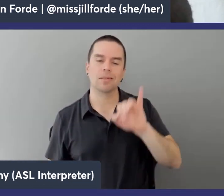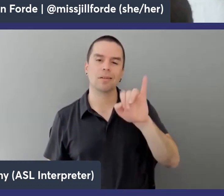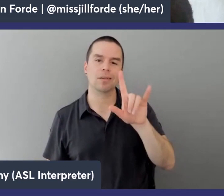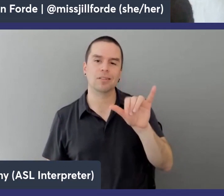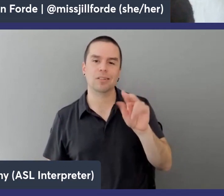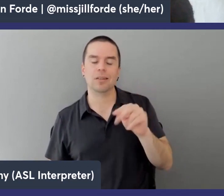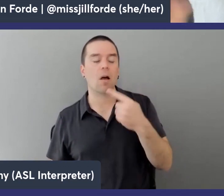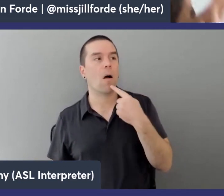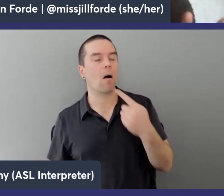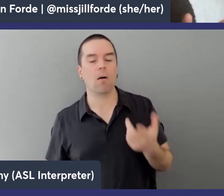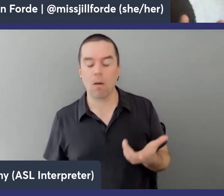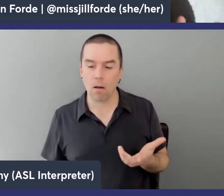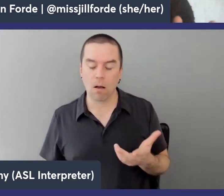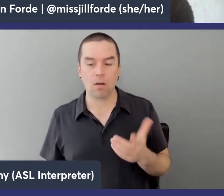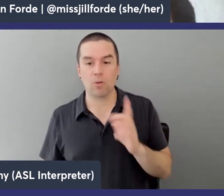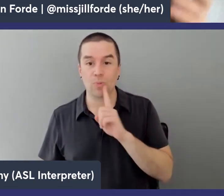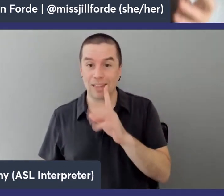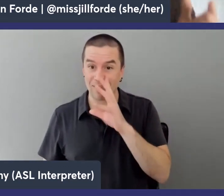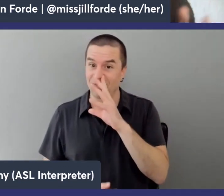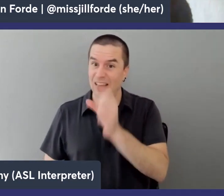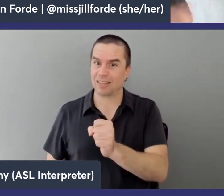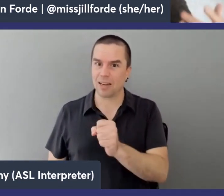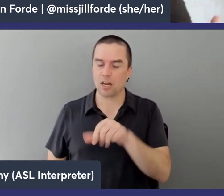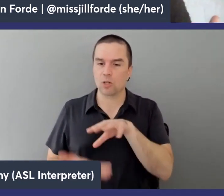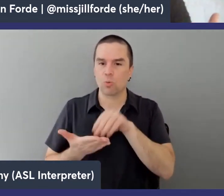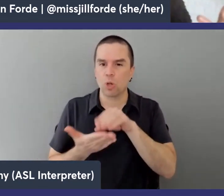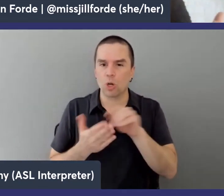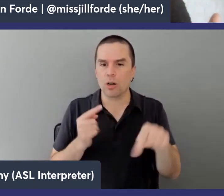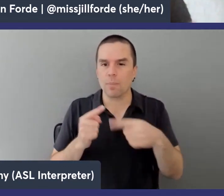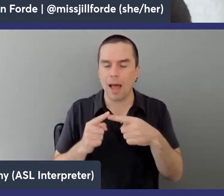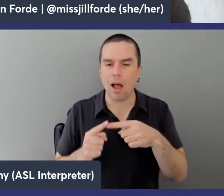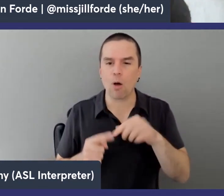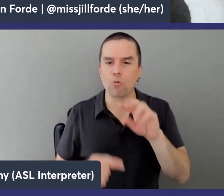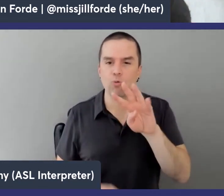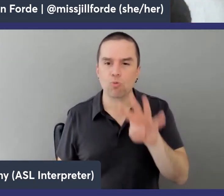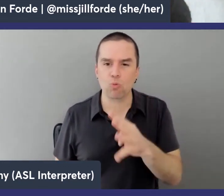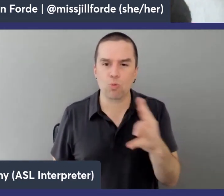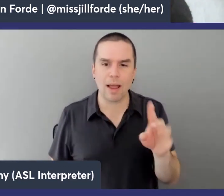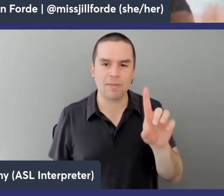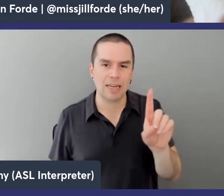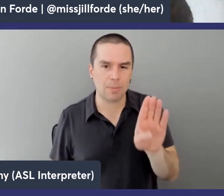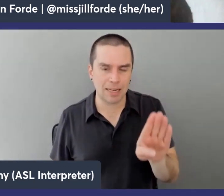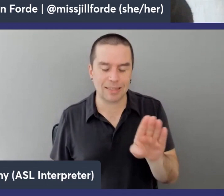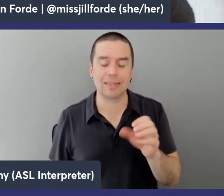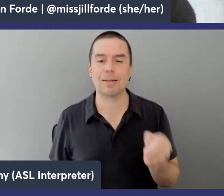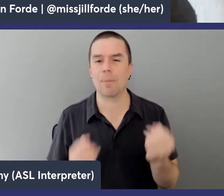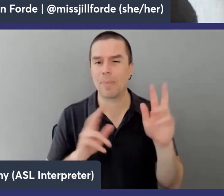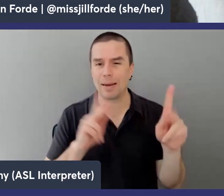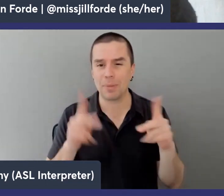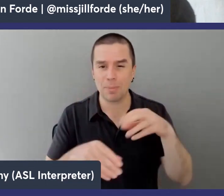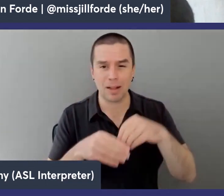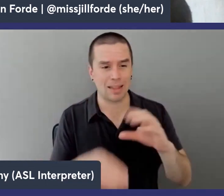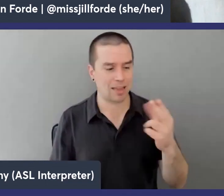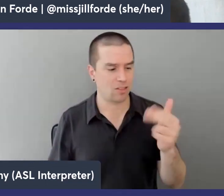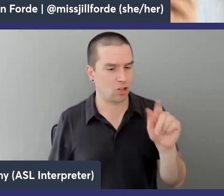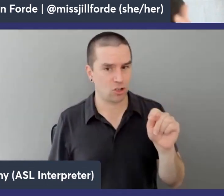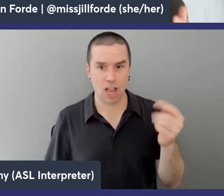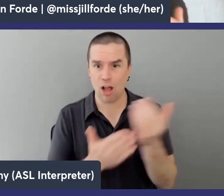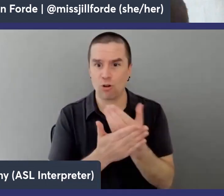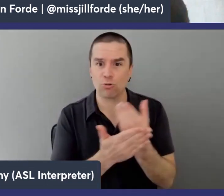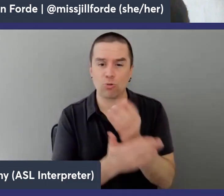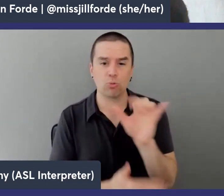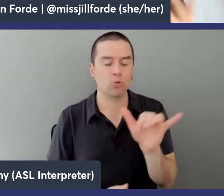about graph databases, and we've got a lot of people who are in the chat and they're new to graph databases too. So Dave, a question that came up that maybe